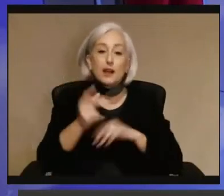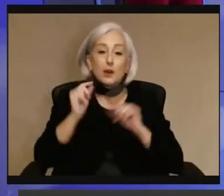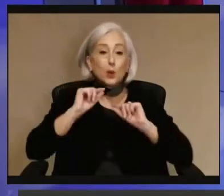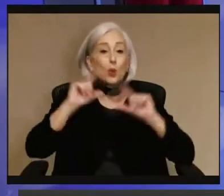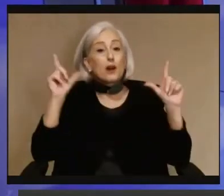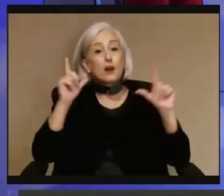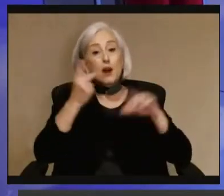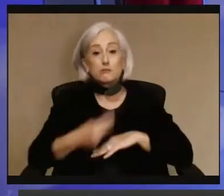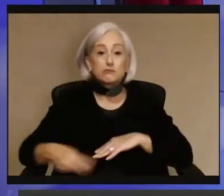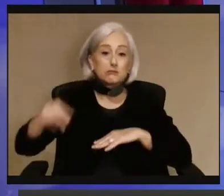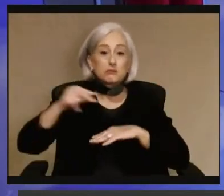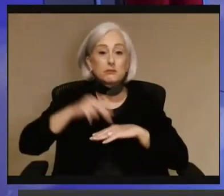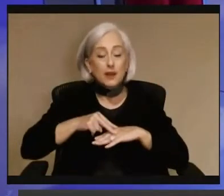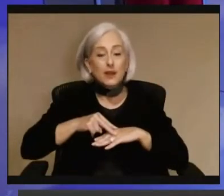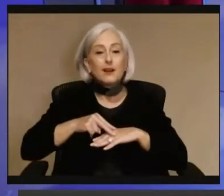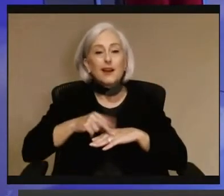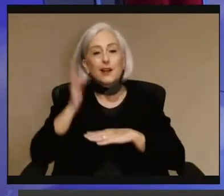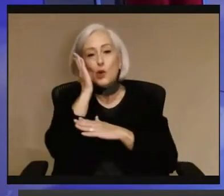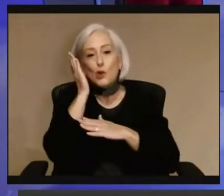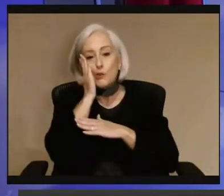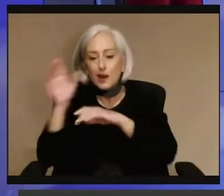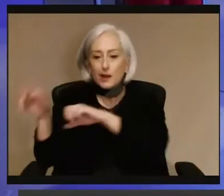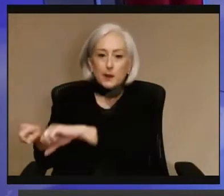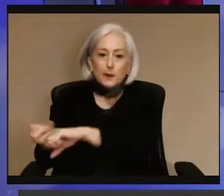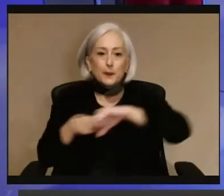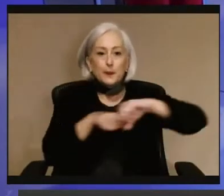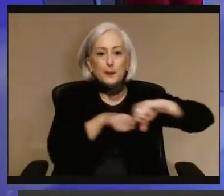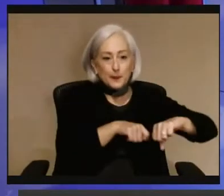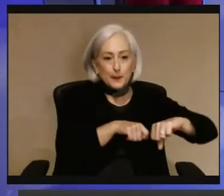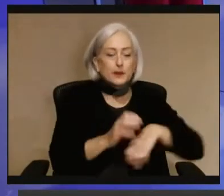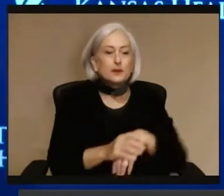another, right? And also, it's an early detection sign. Is when you start